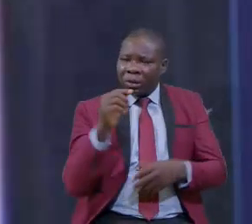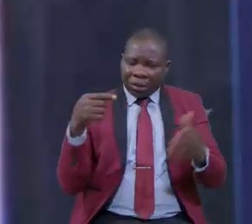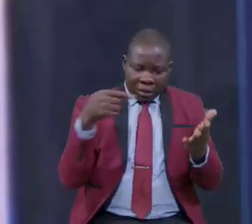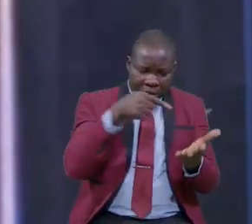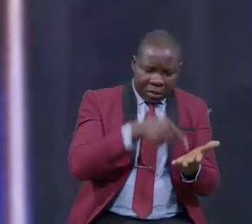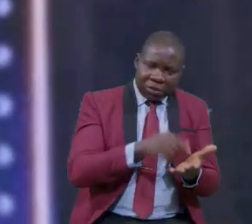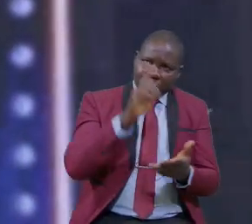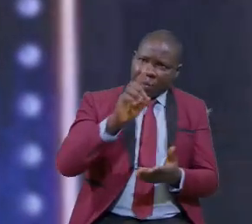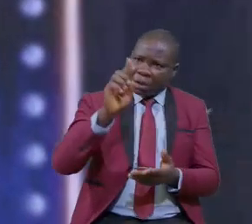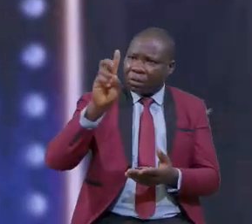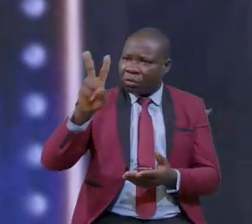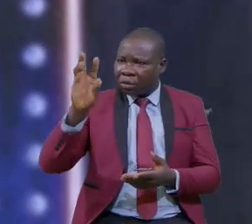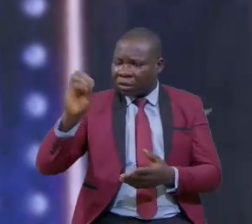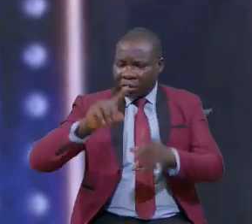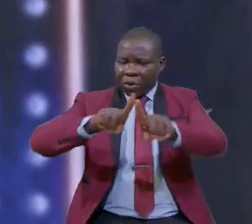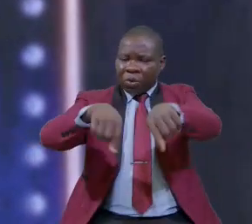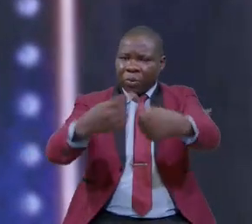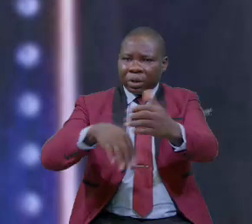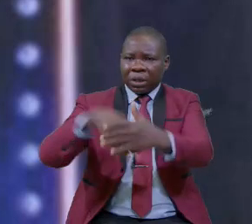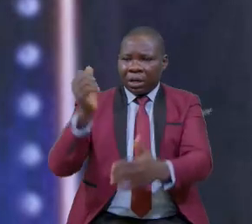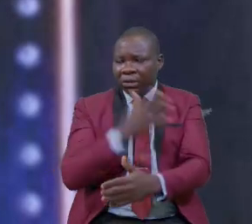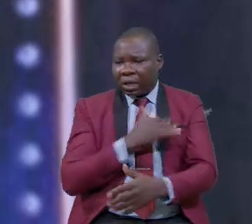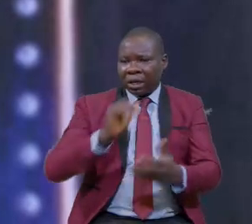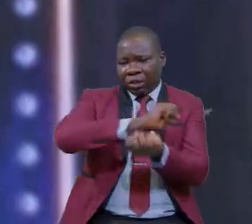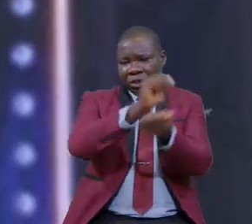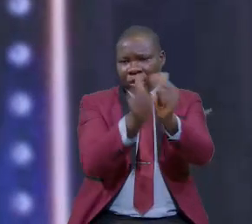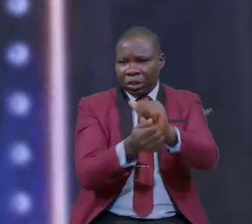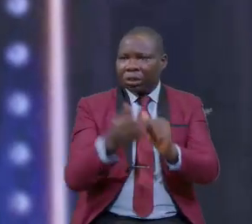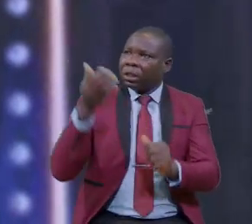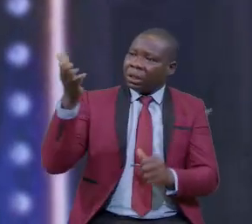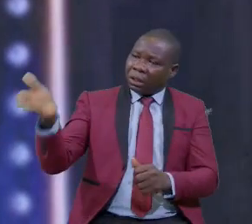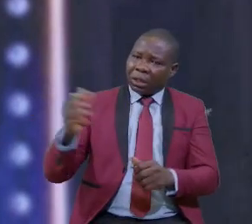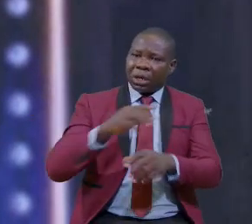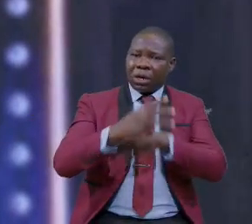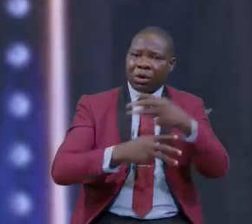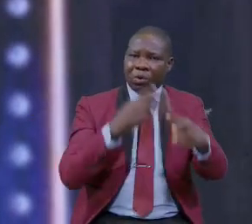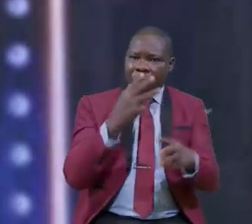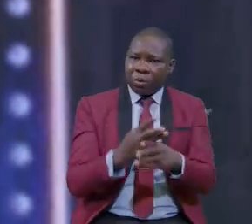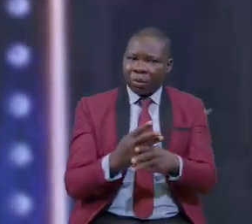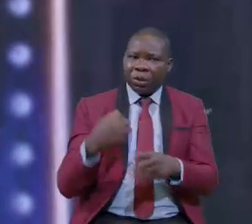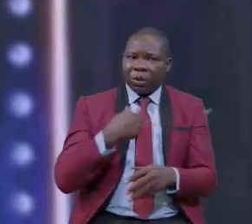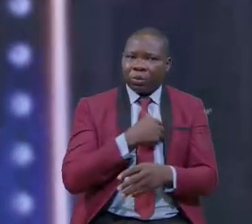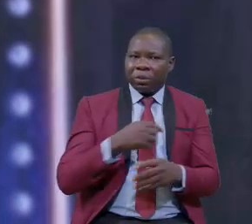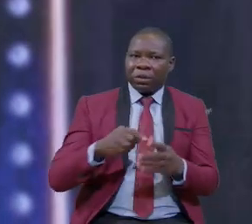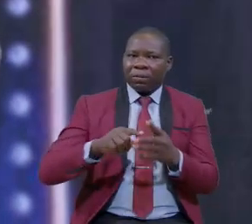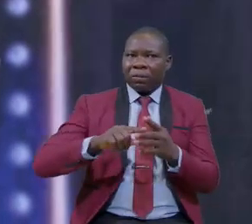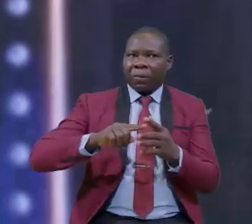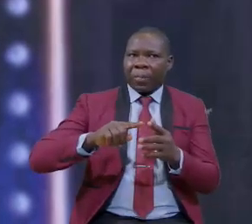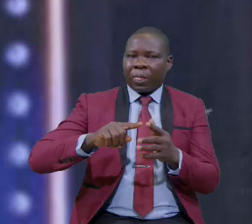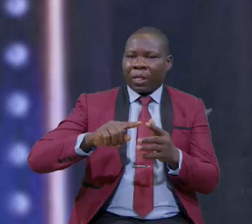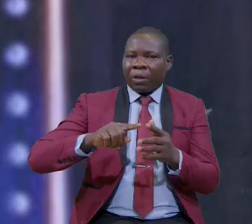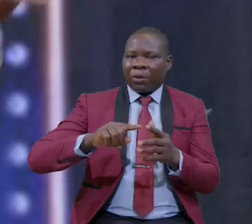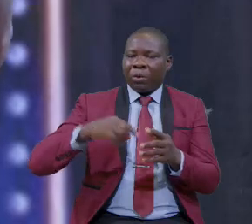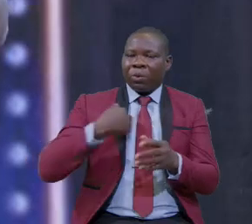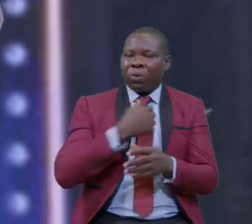their world. We started 1973 with 15 people. What if I were to start